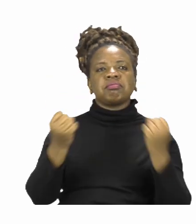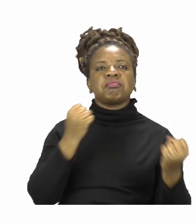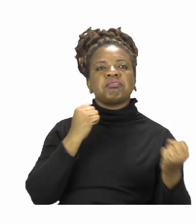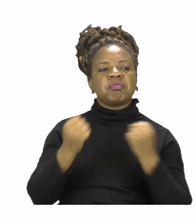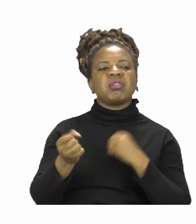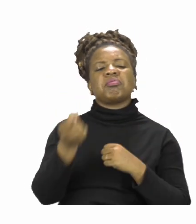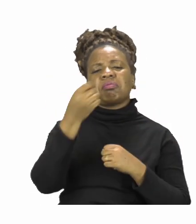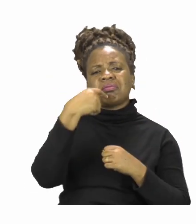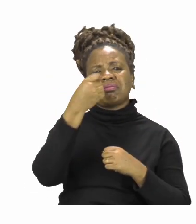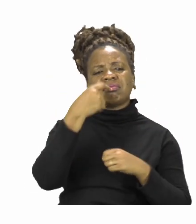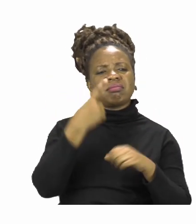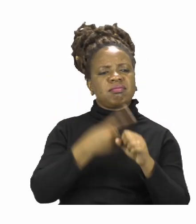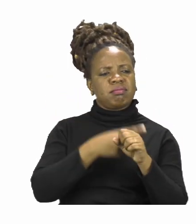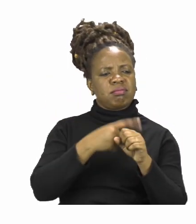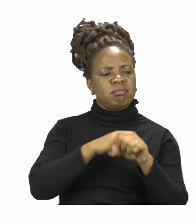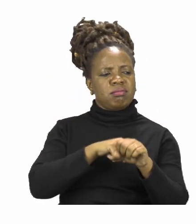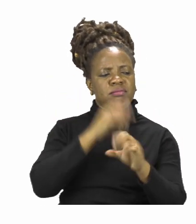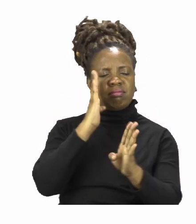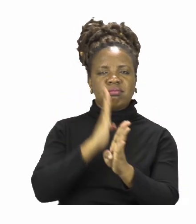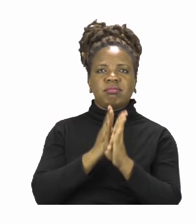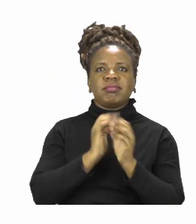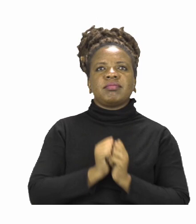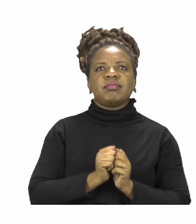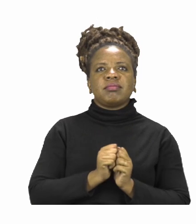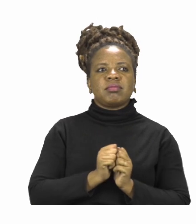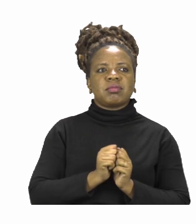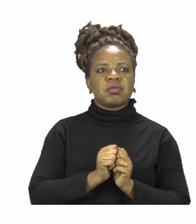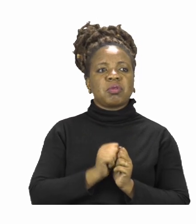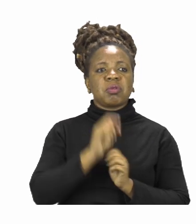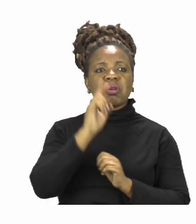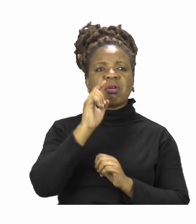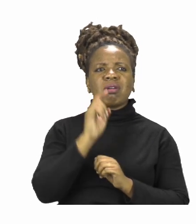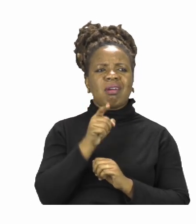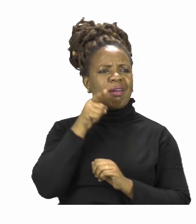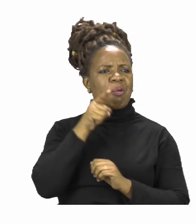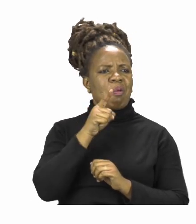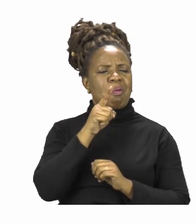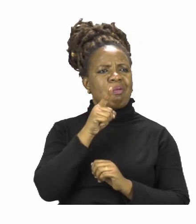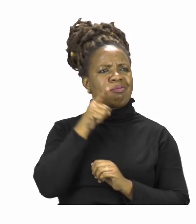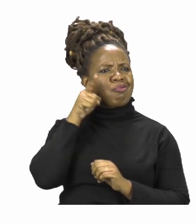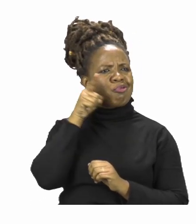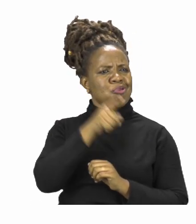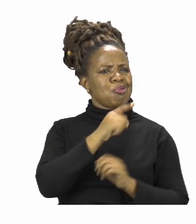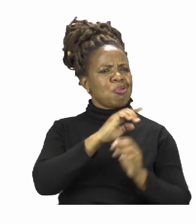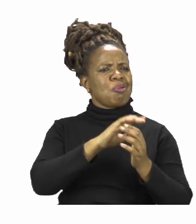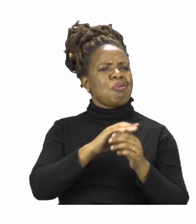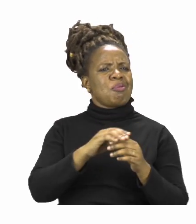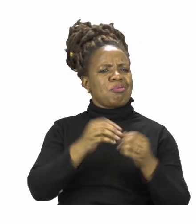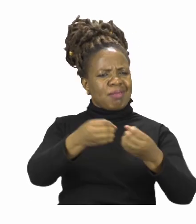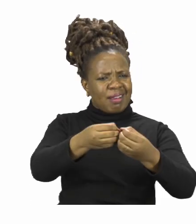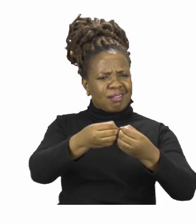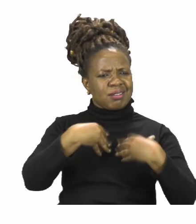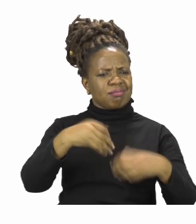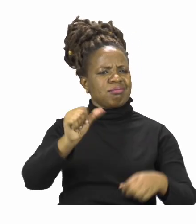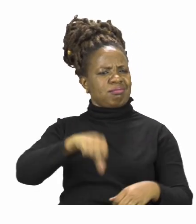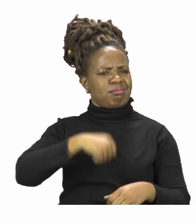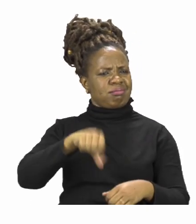medicine. You will make us all sick, said one of the boys.